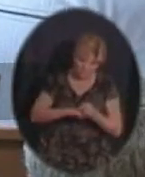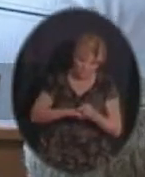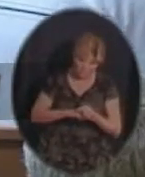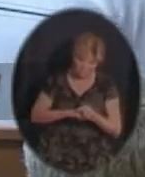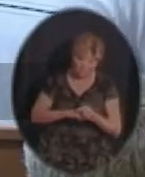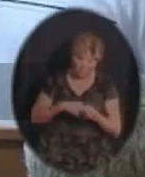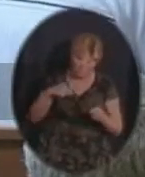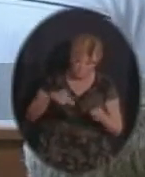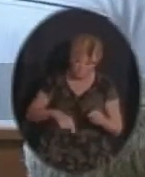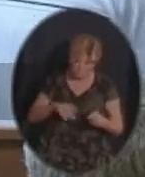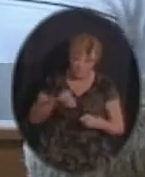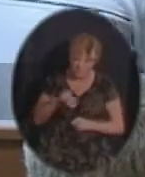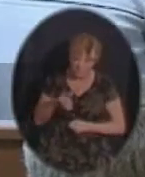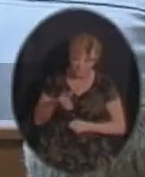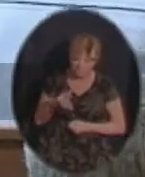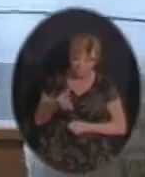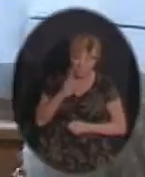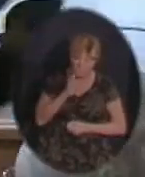learners.